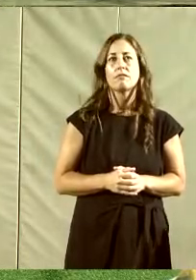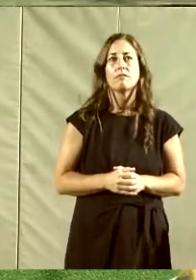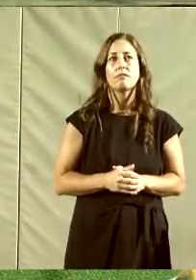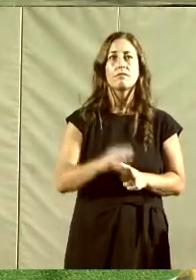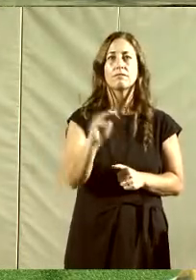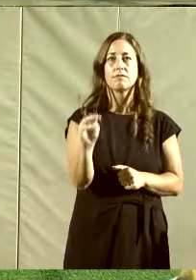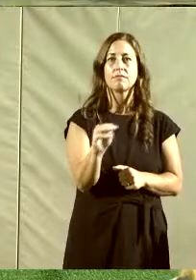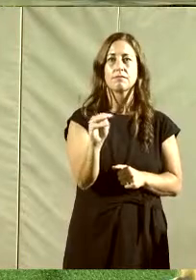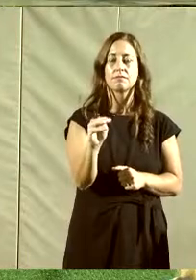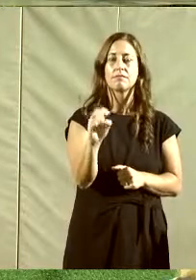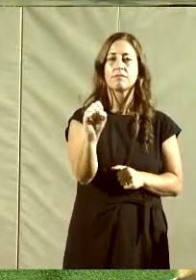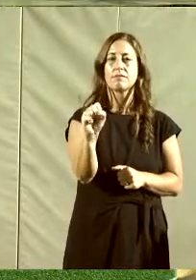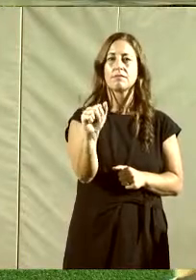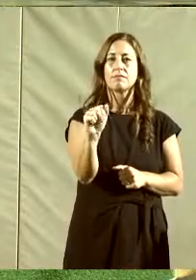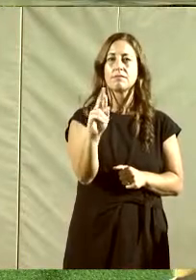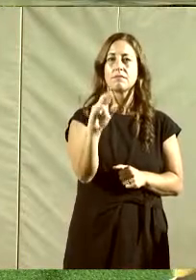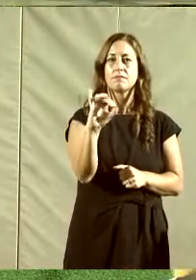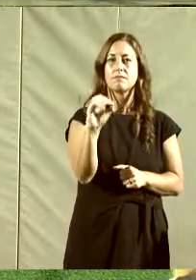Michael Sariol.